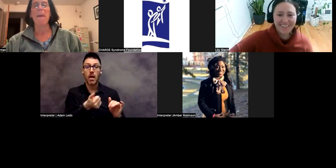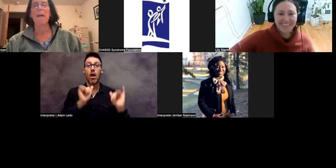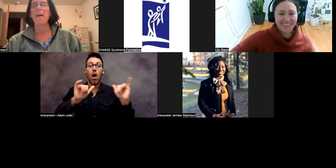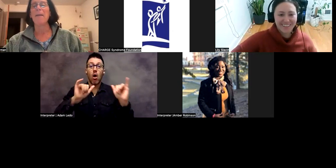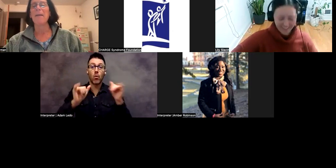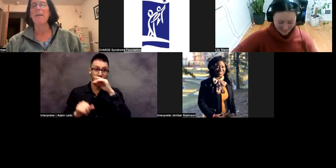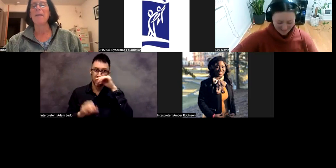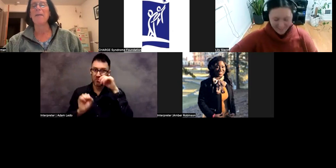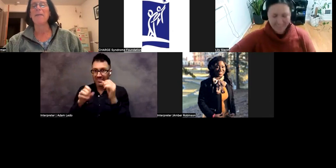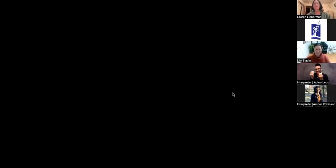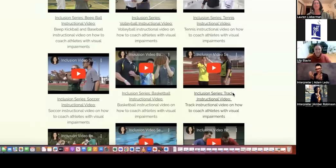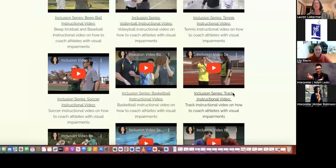know.